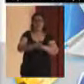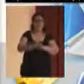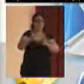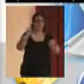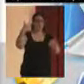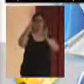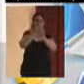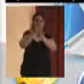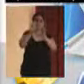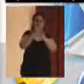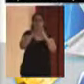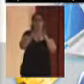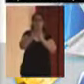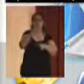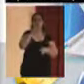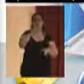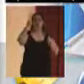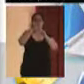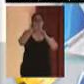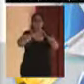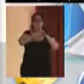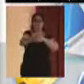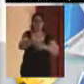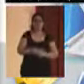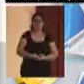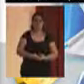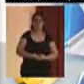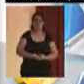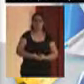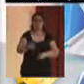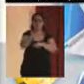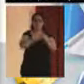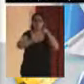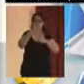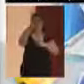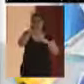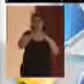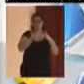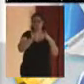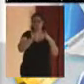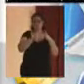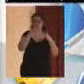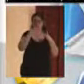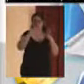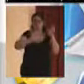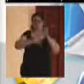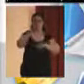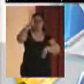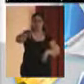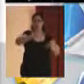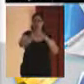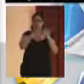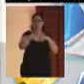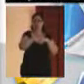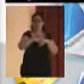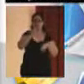quickly see how books should be in order to be accessible. There are mainly two problems. If I'm going to go and buy